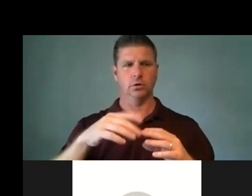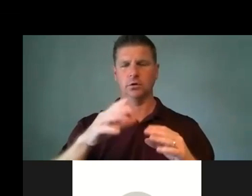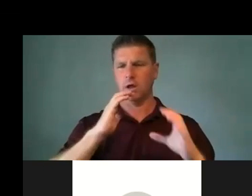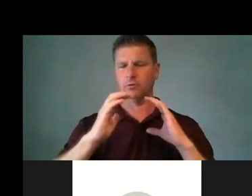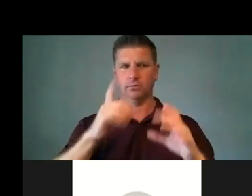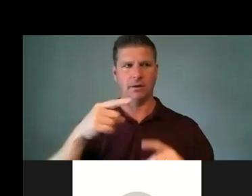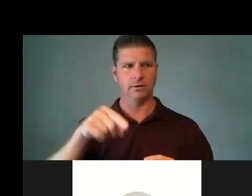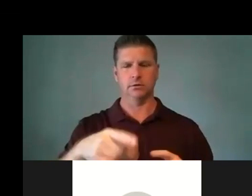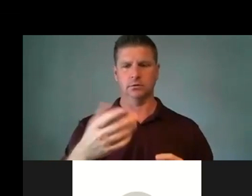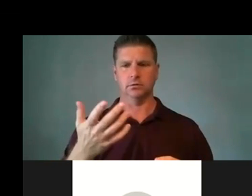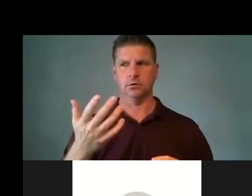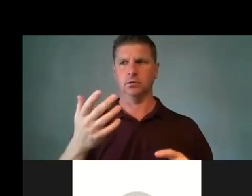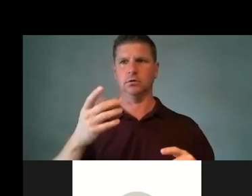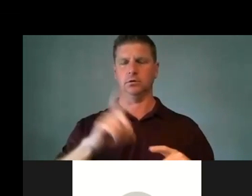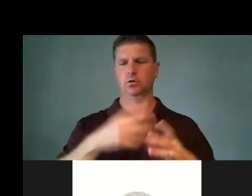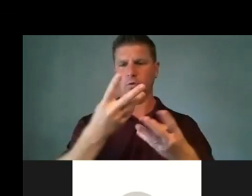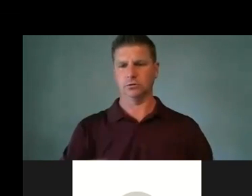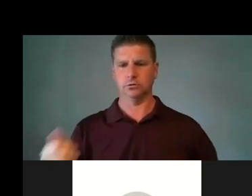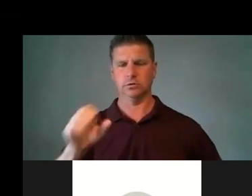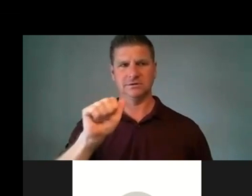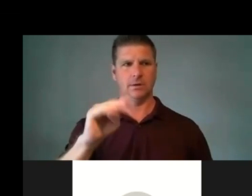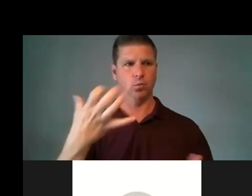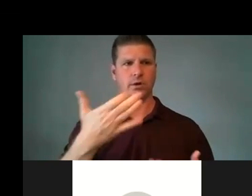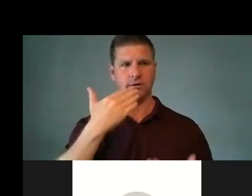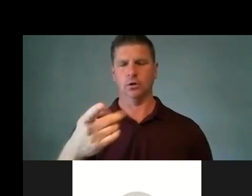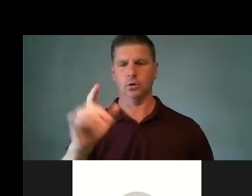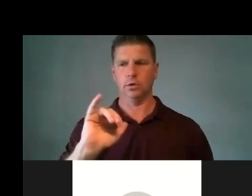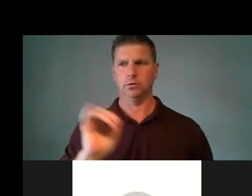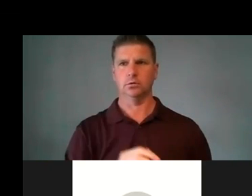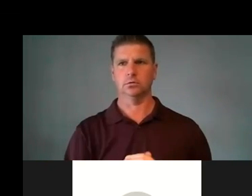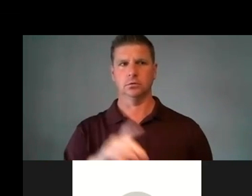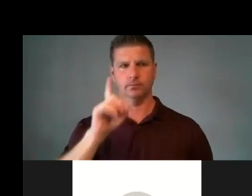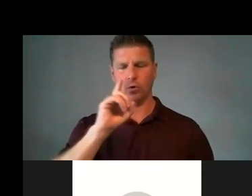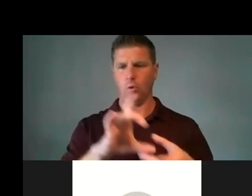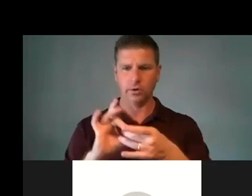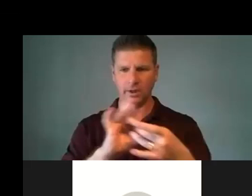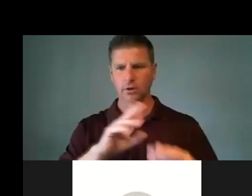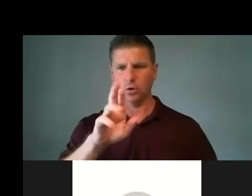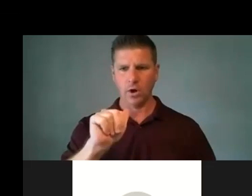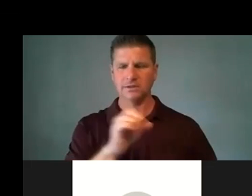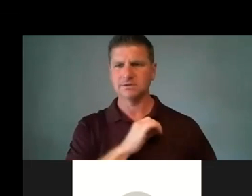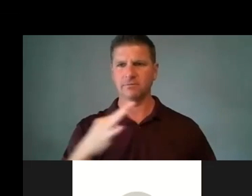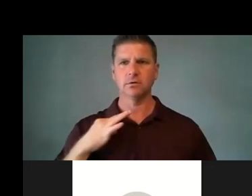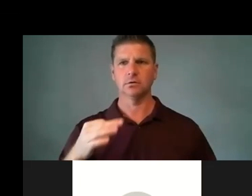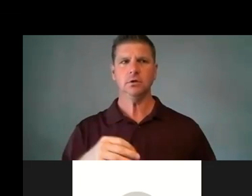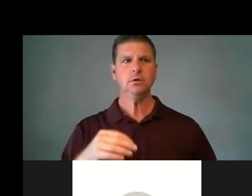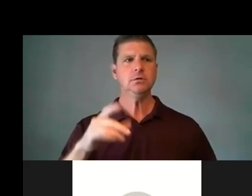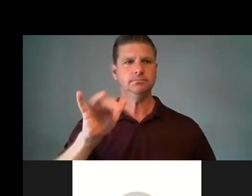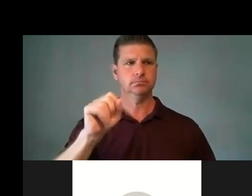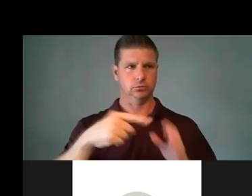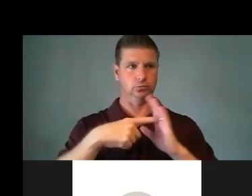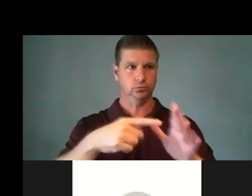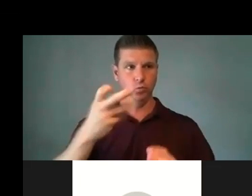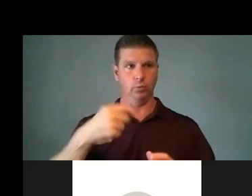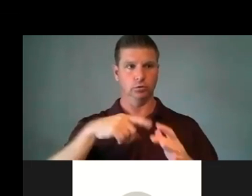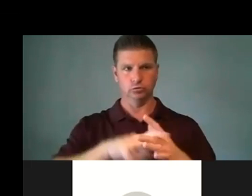this and being able to come to a resolution. Sam, I want to thank you as well for coordinating the URA staff. It just shows you when we start